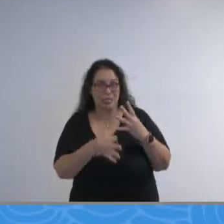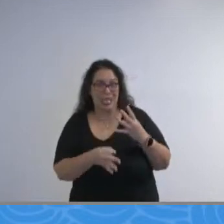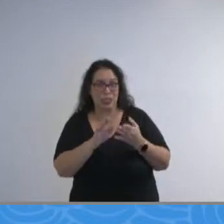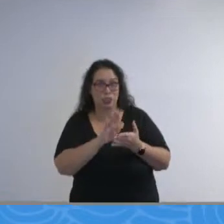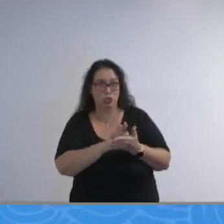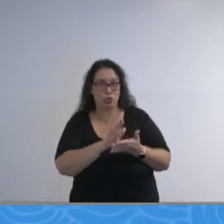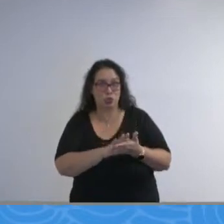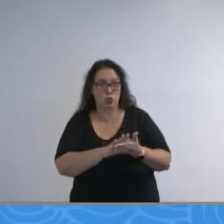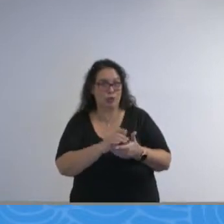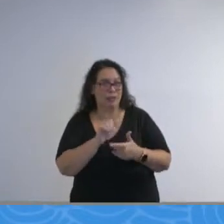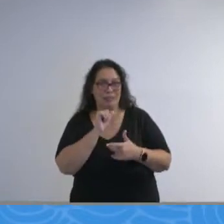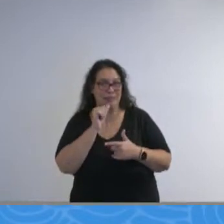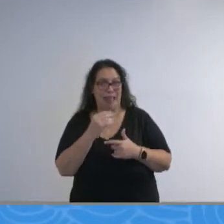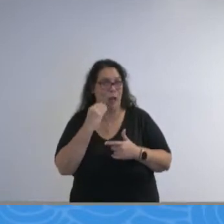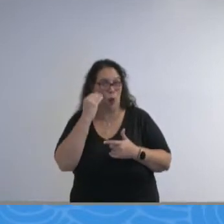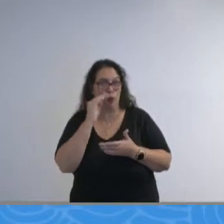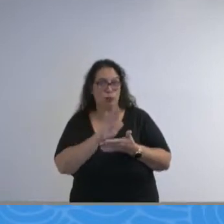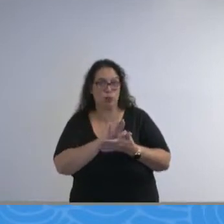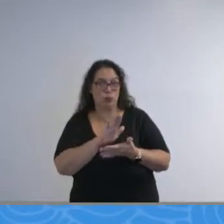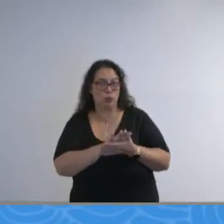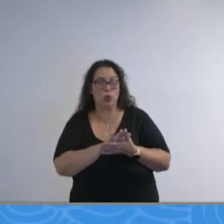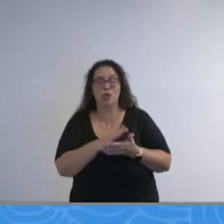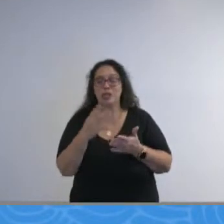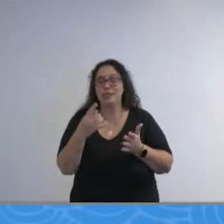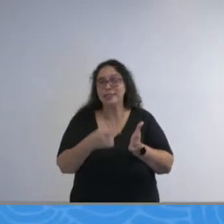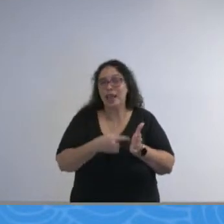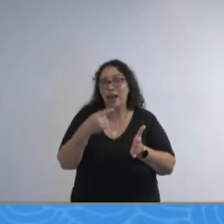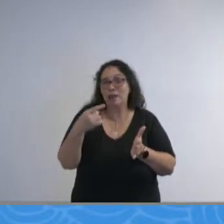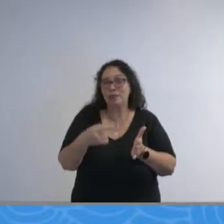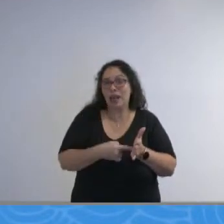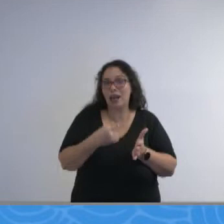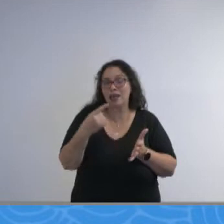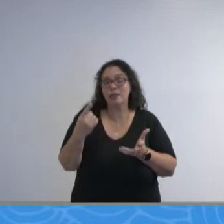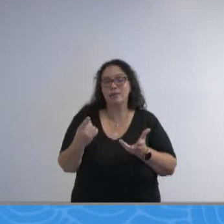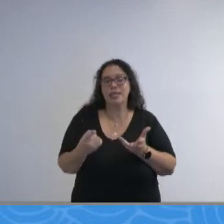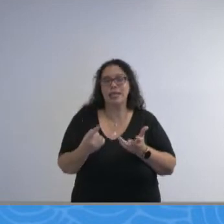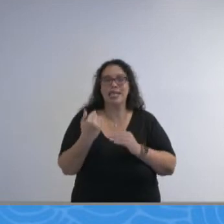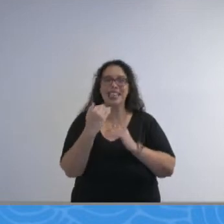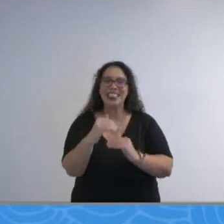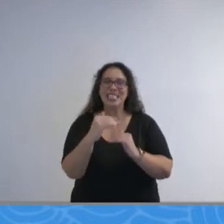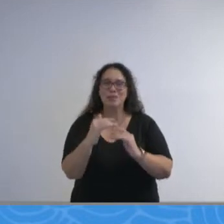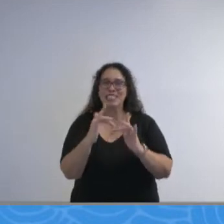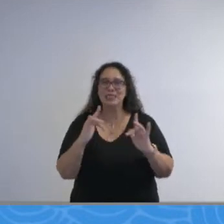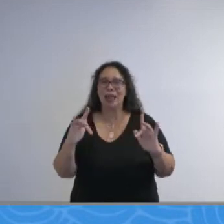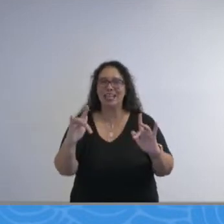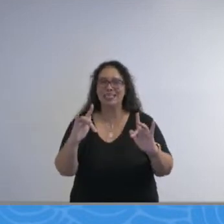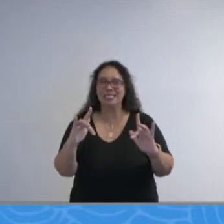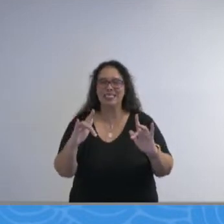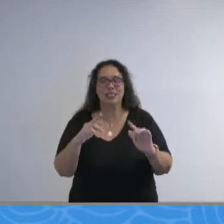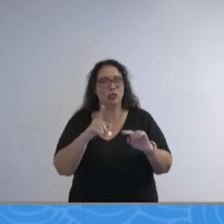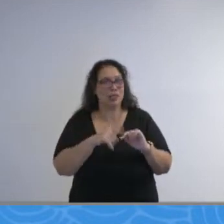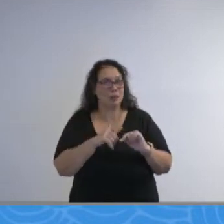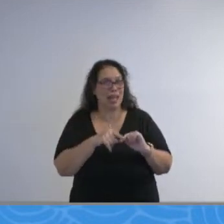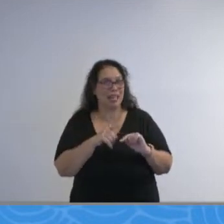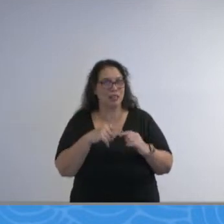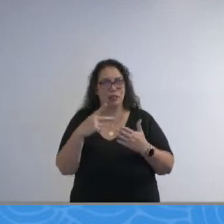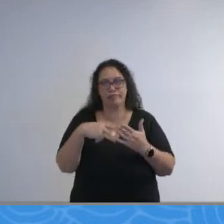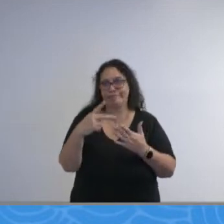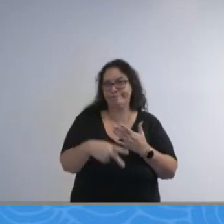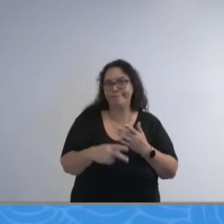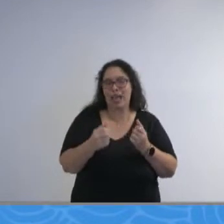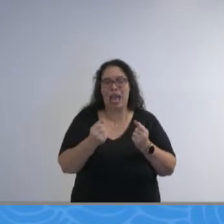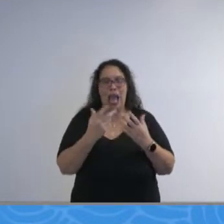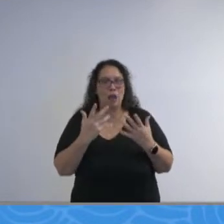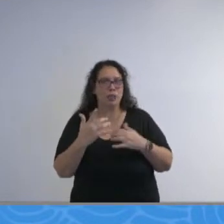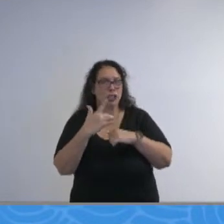that's not your school of residence, sometimes it's a limited amount of space. So it depends on, how many